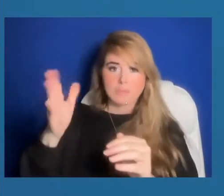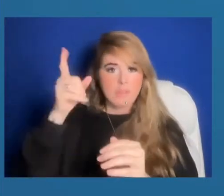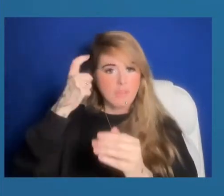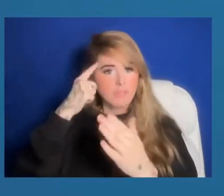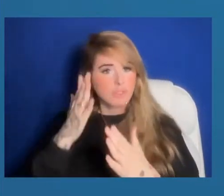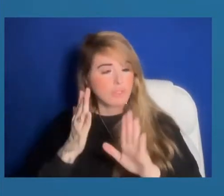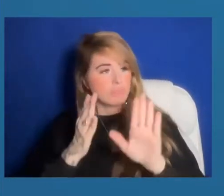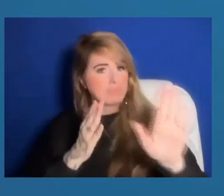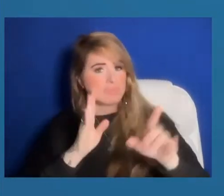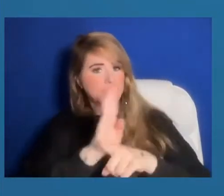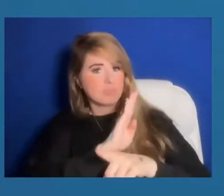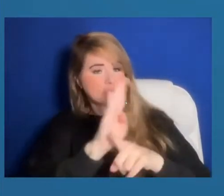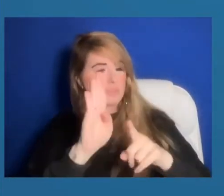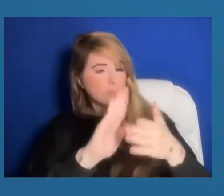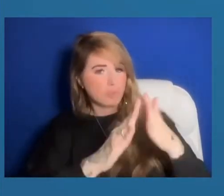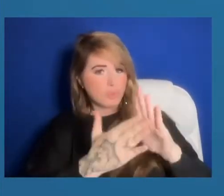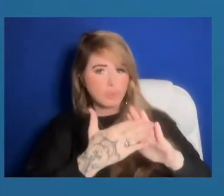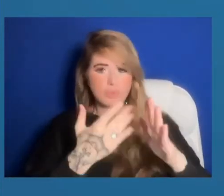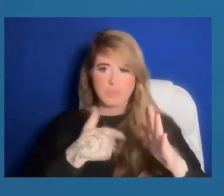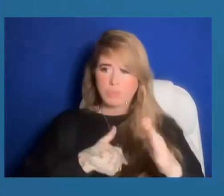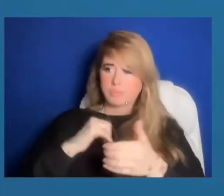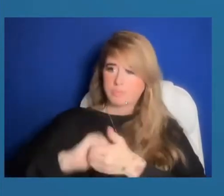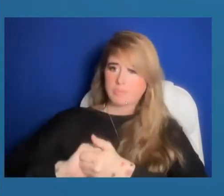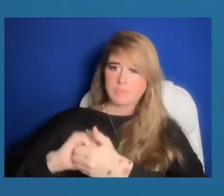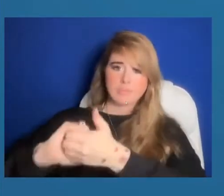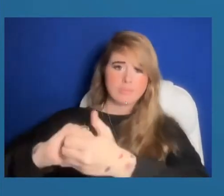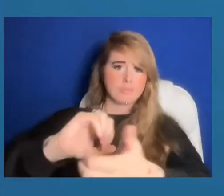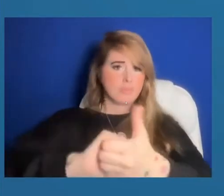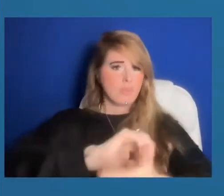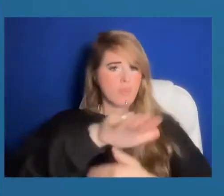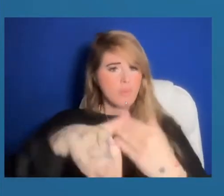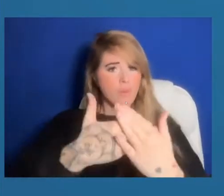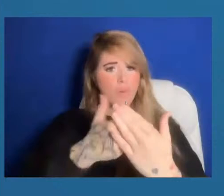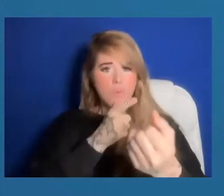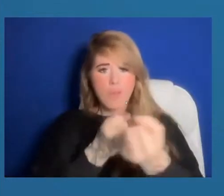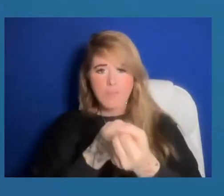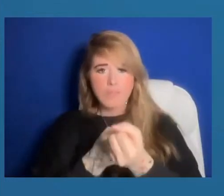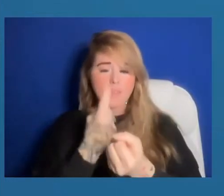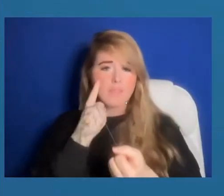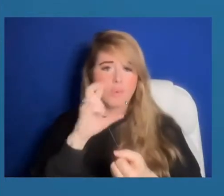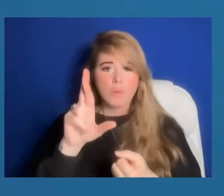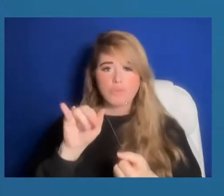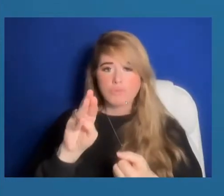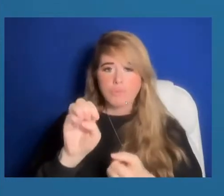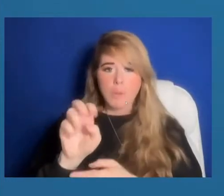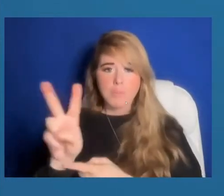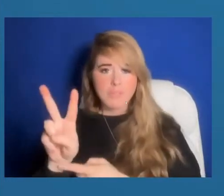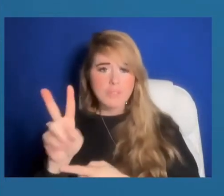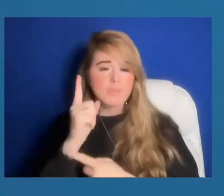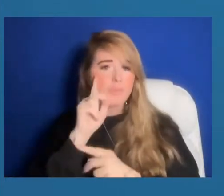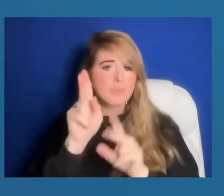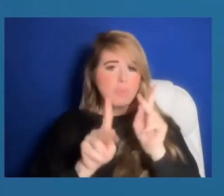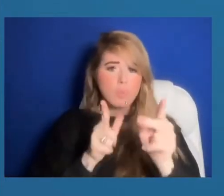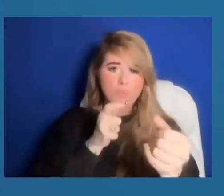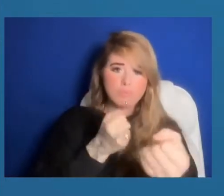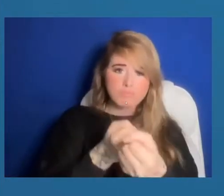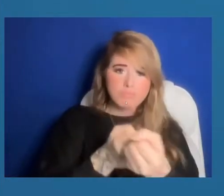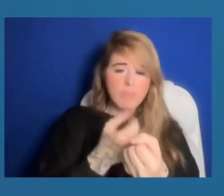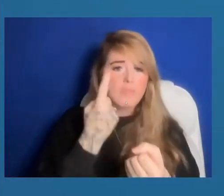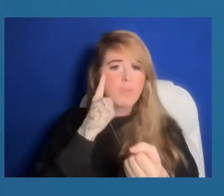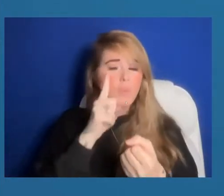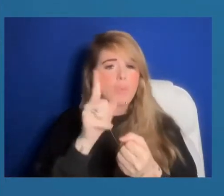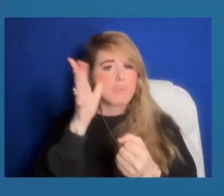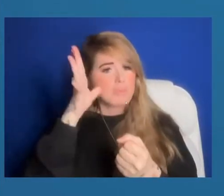community, joining together with those who advocate on behalf of crime victims, advocating on behalf of the men and women who represent